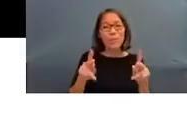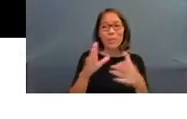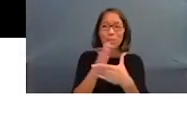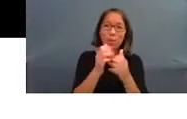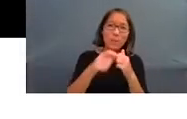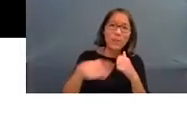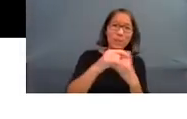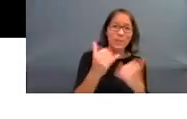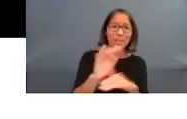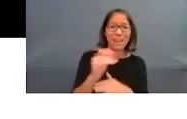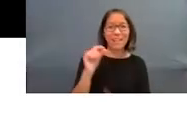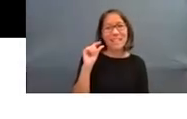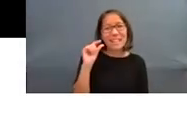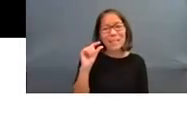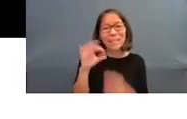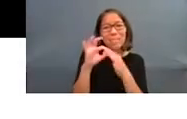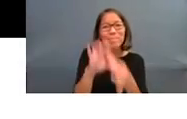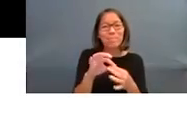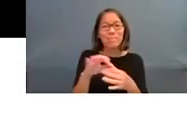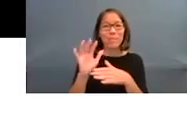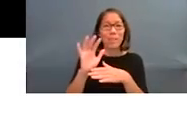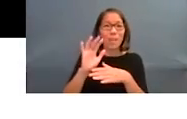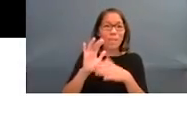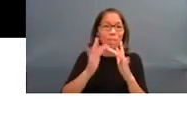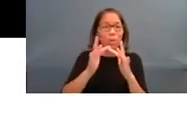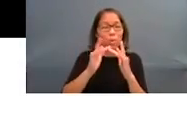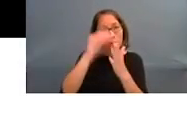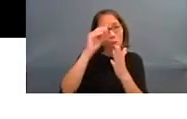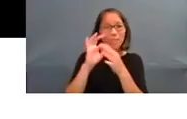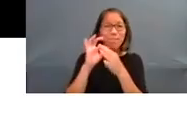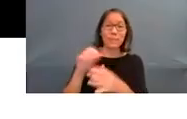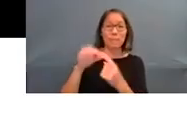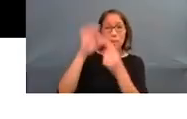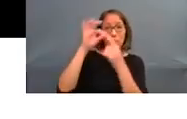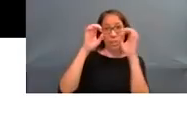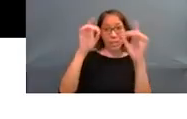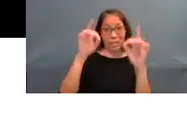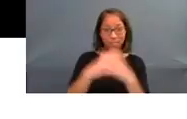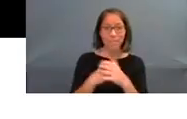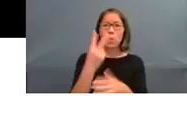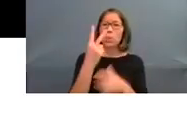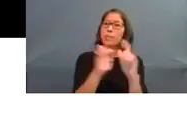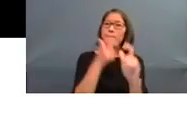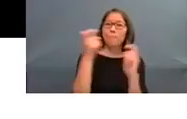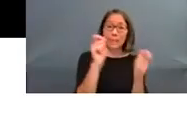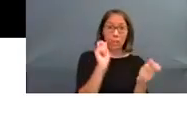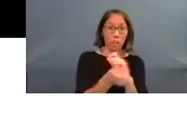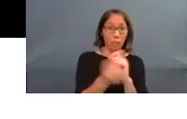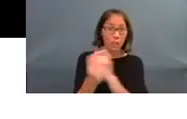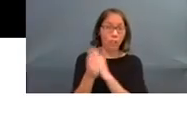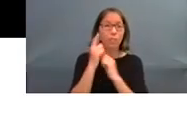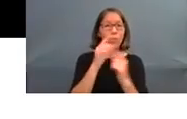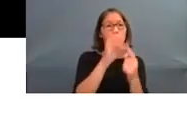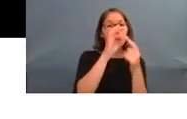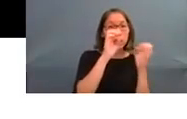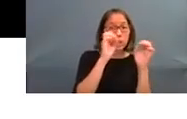a little bit about the virtual learning that we're going to have for special education. The two biggest changes for special